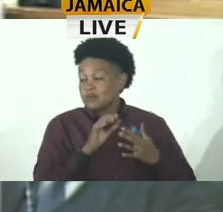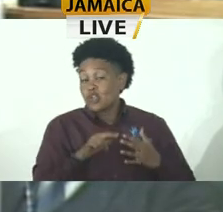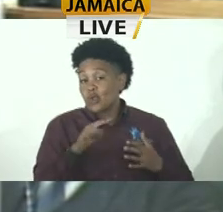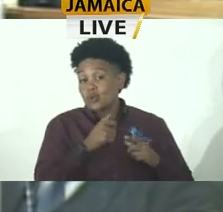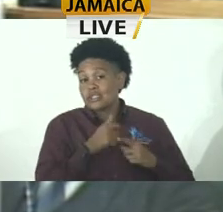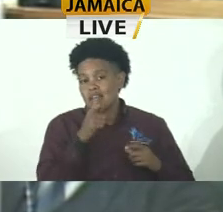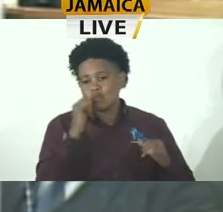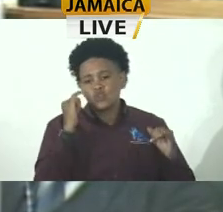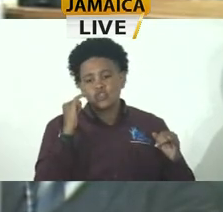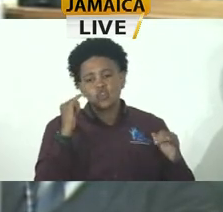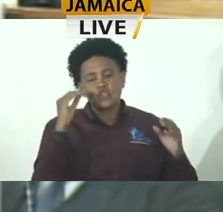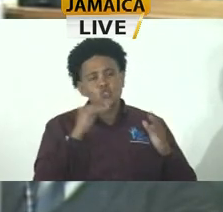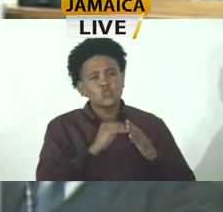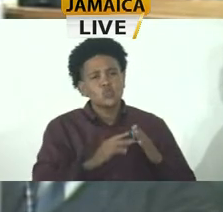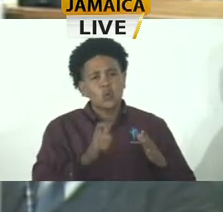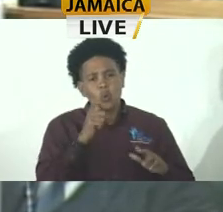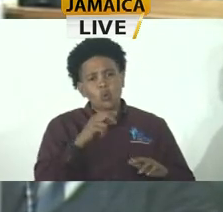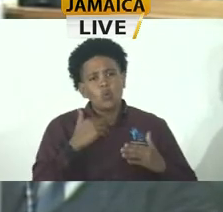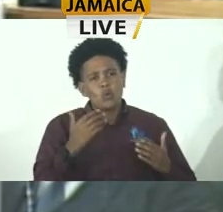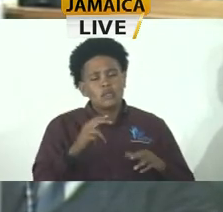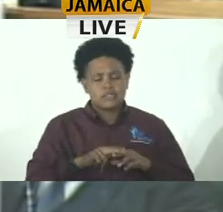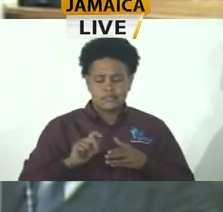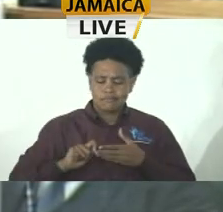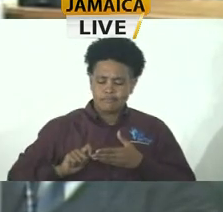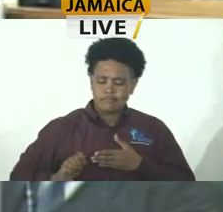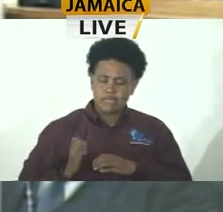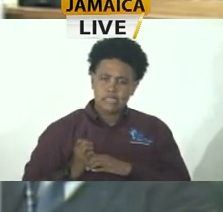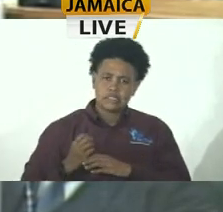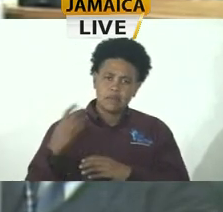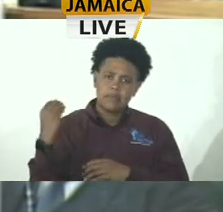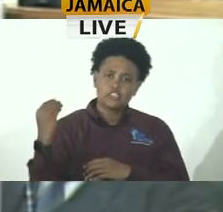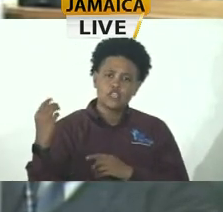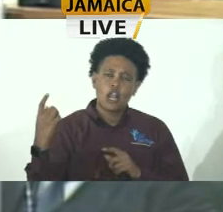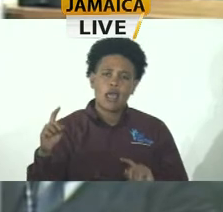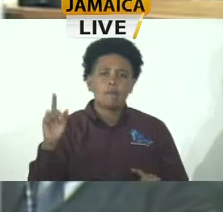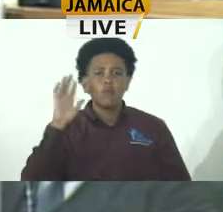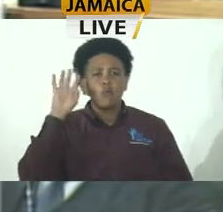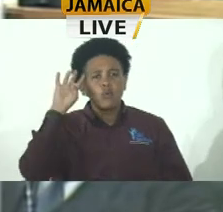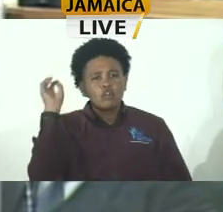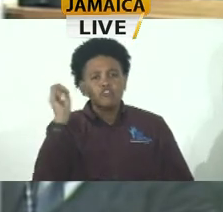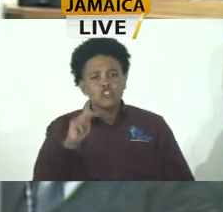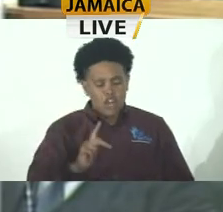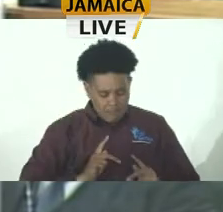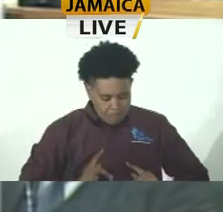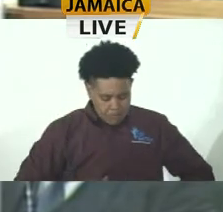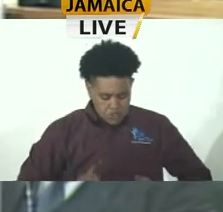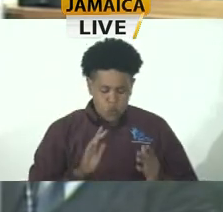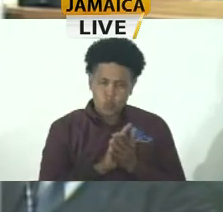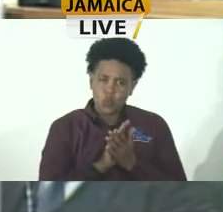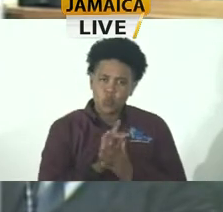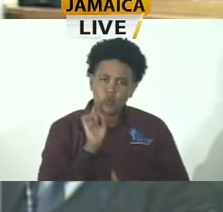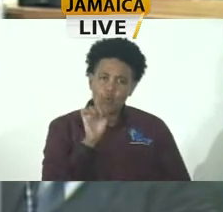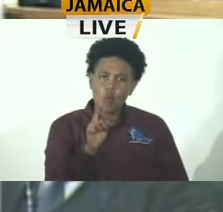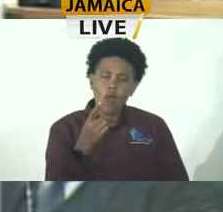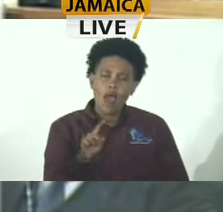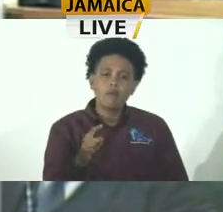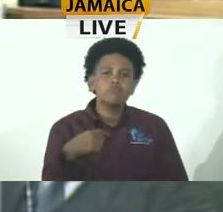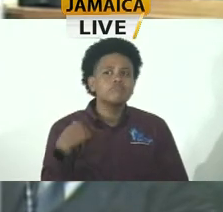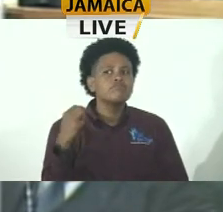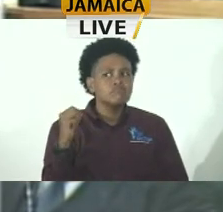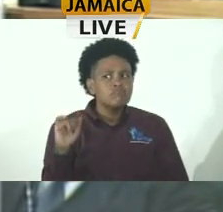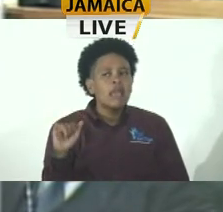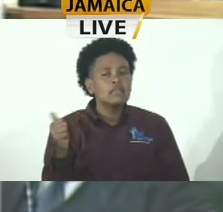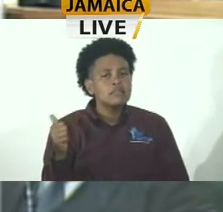instruct students who will be sitting external examinations and will be returning physically to school as of may